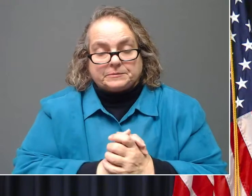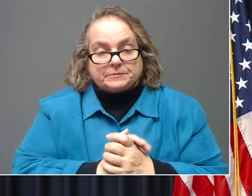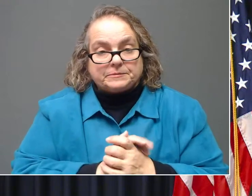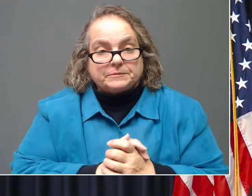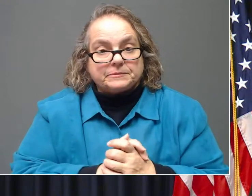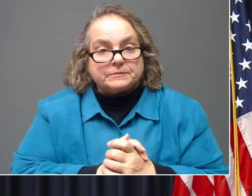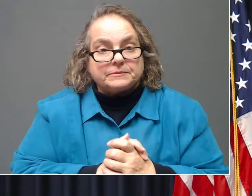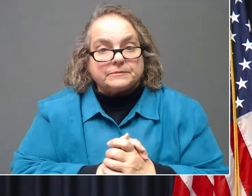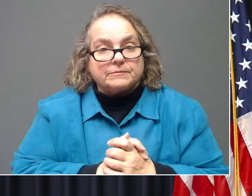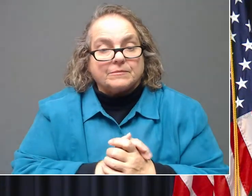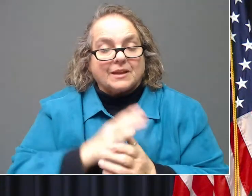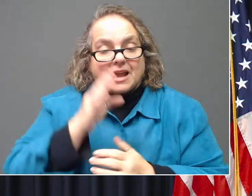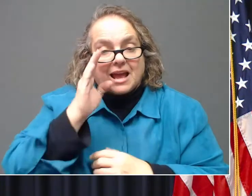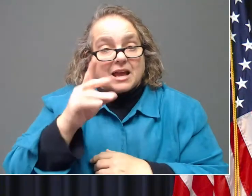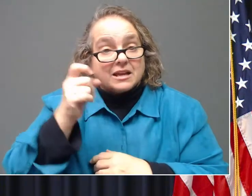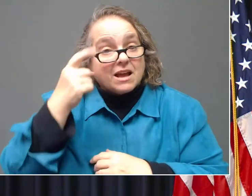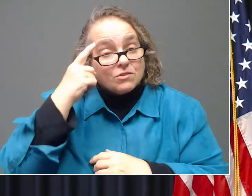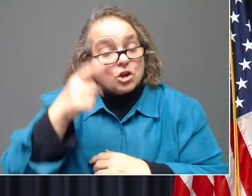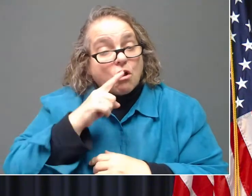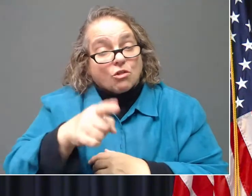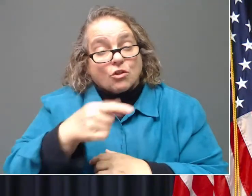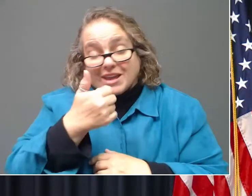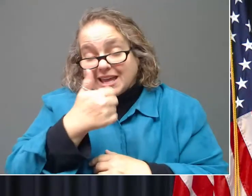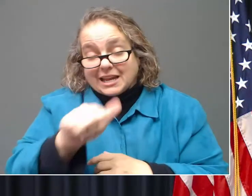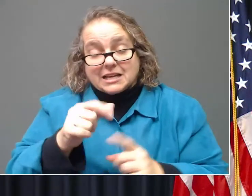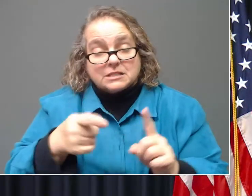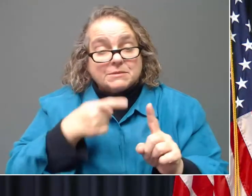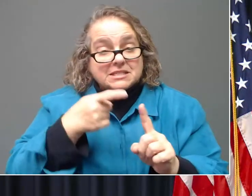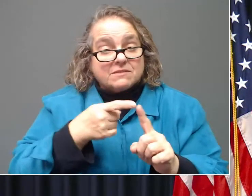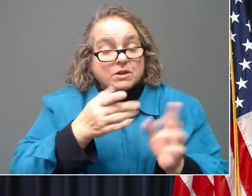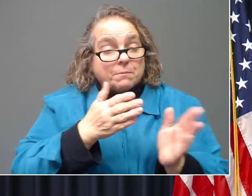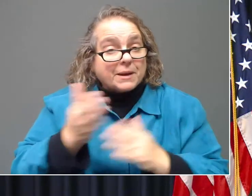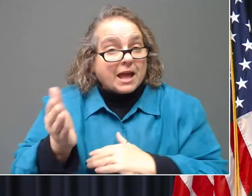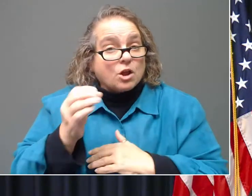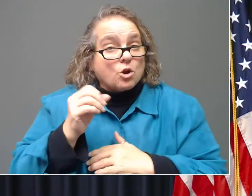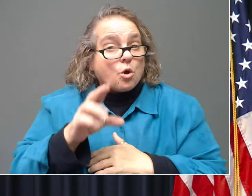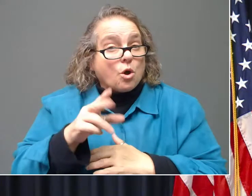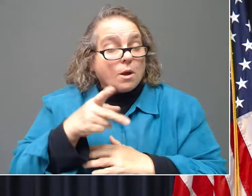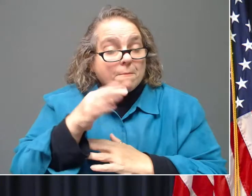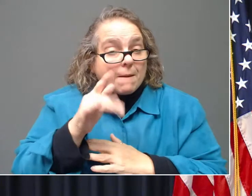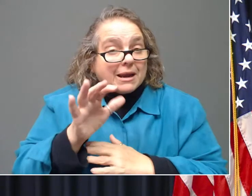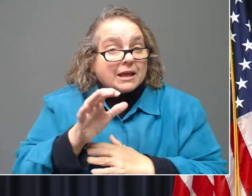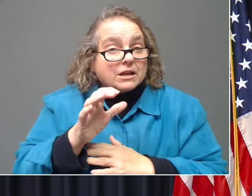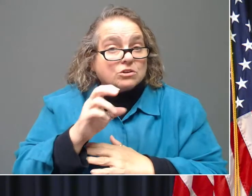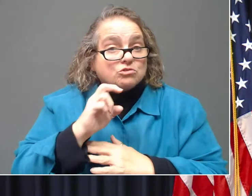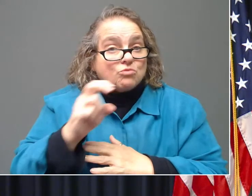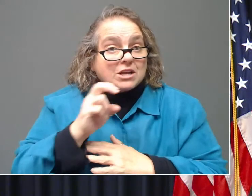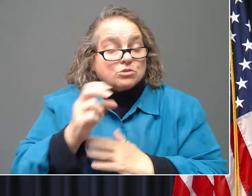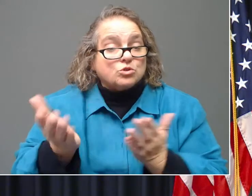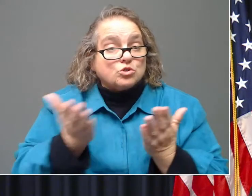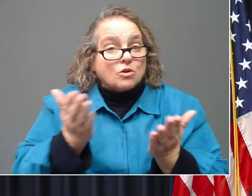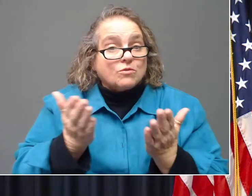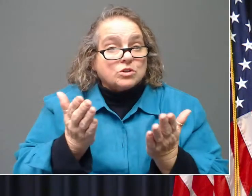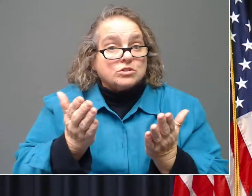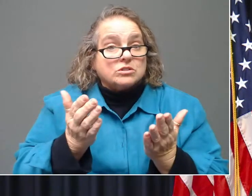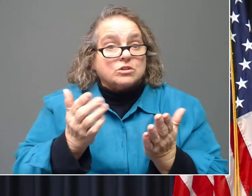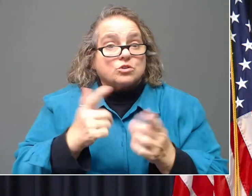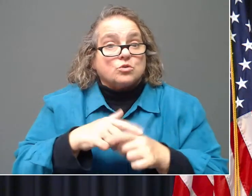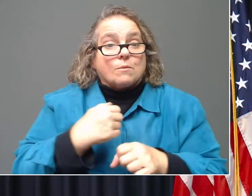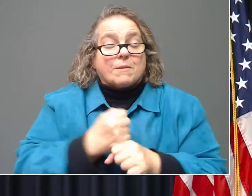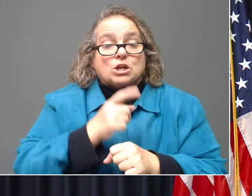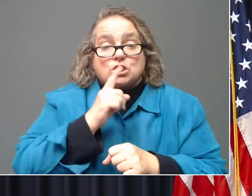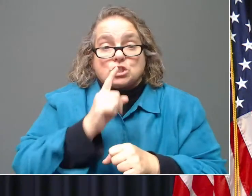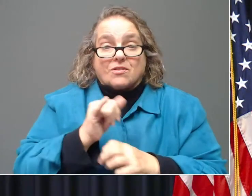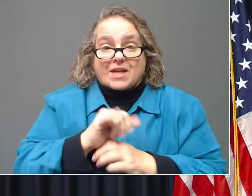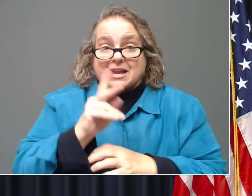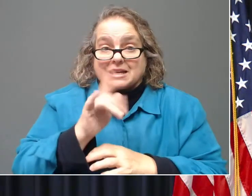Hi, Governor. Are there any specific plans or maybe public transit services being recruited in making sure that Kentuckians